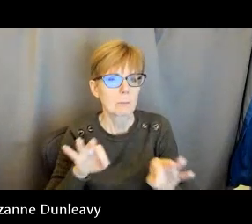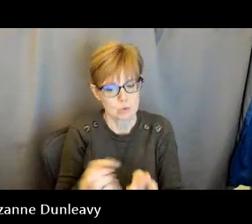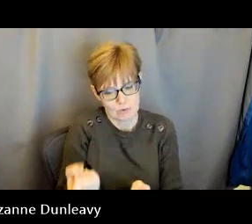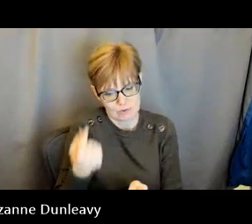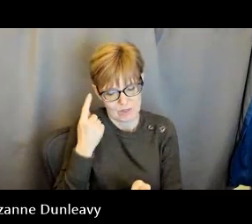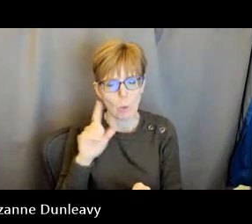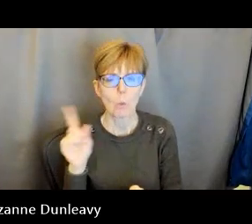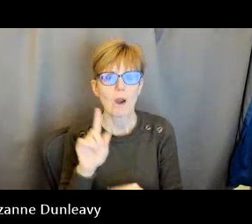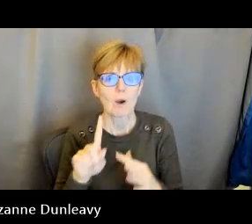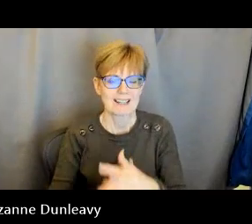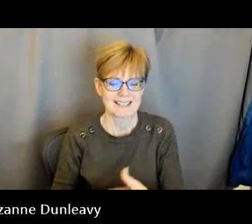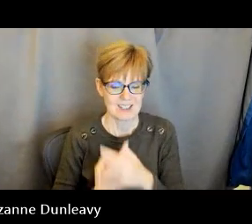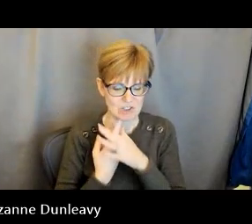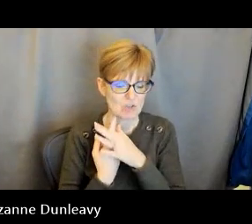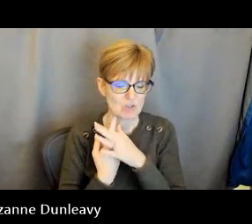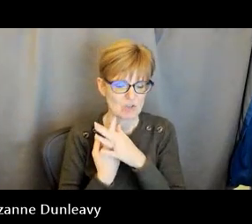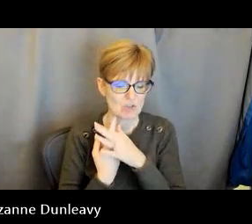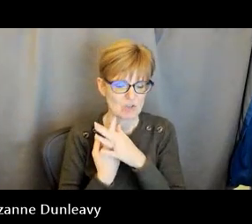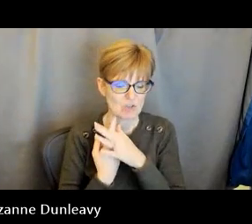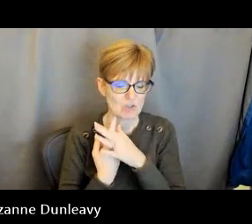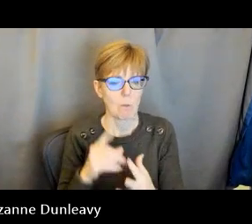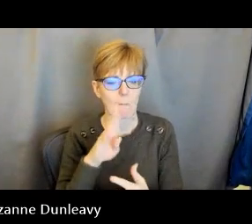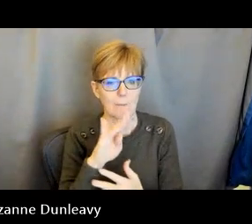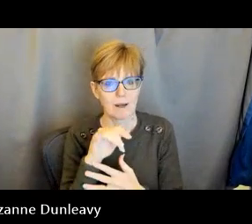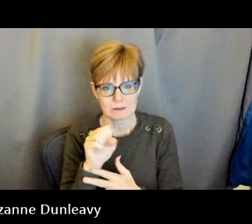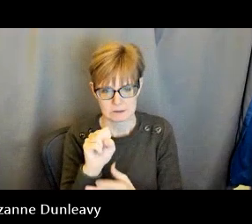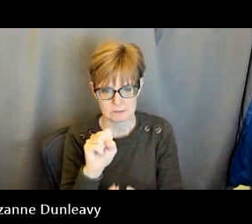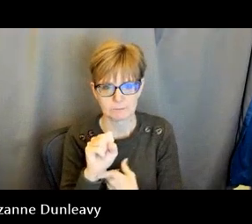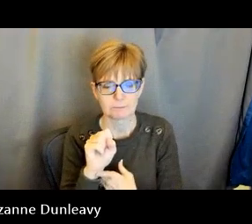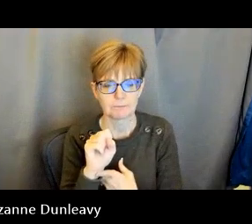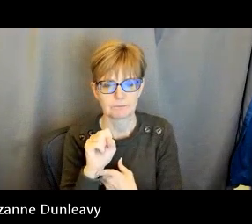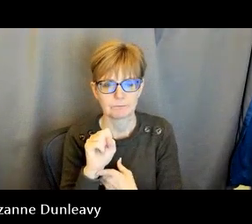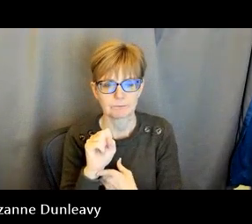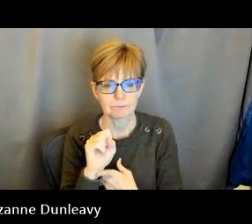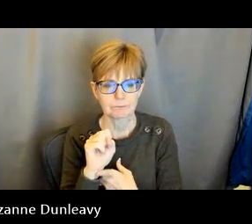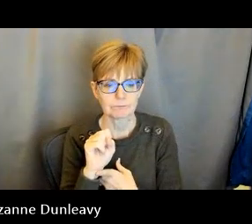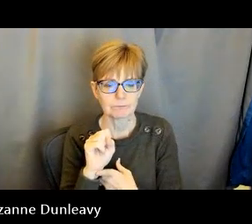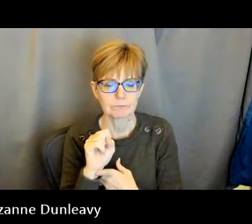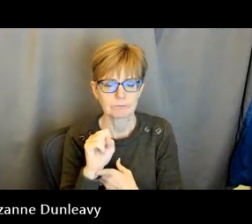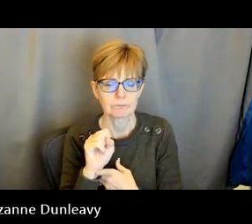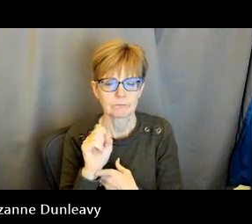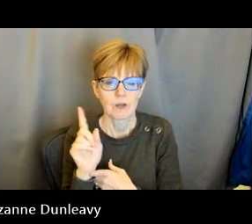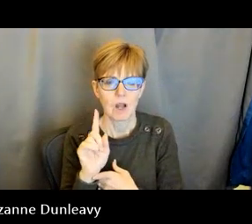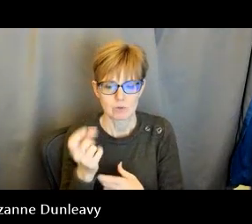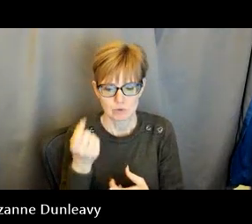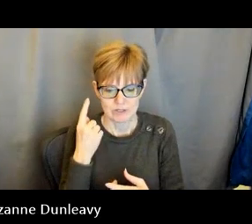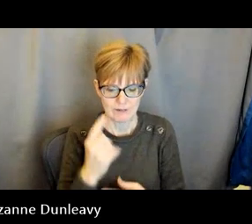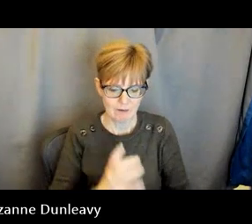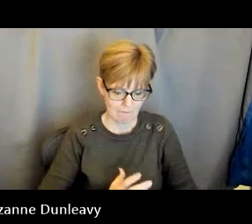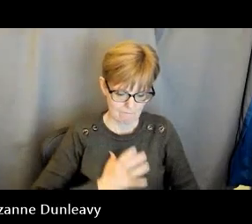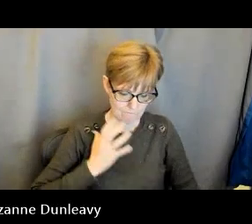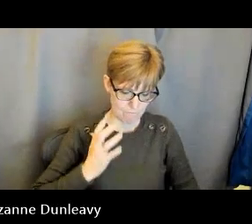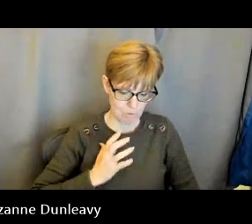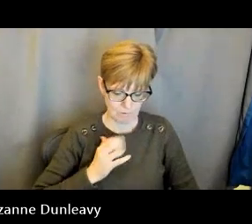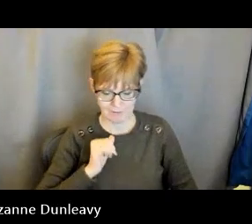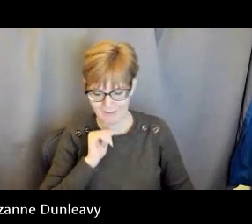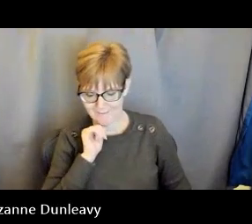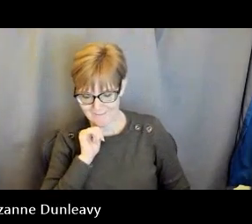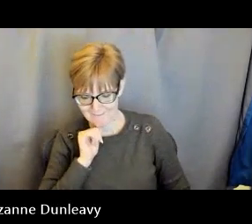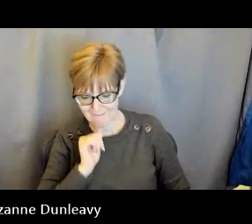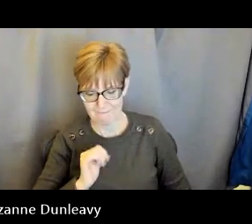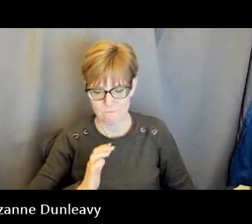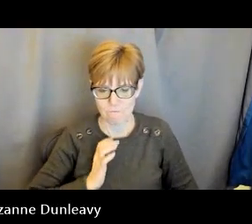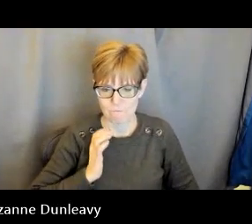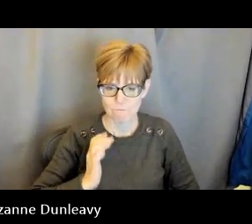these biases. And this has a lot to do with our sort of informal and informal racial socialization process that is